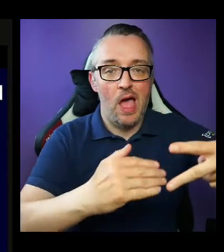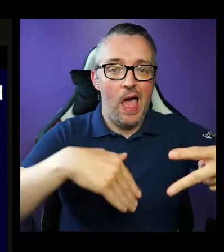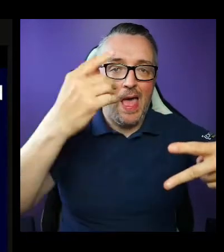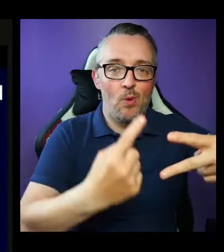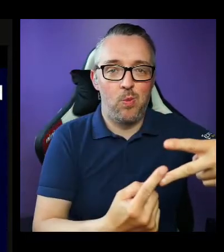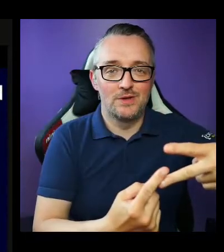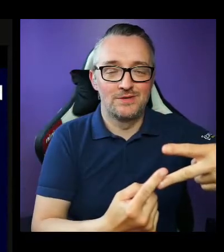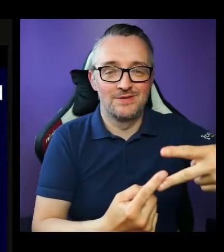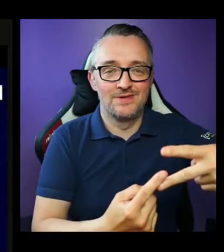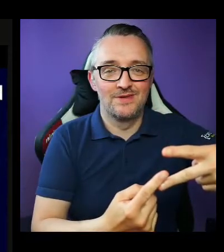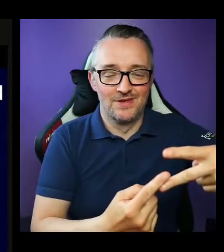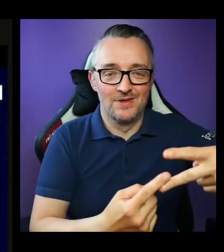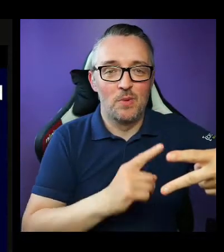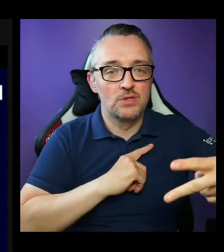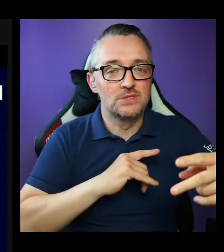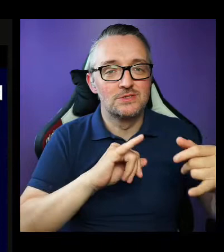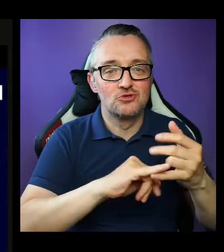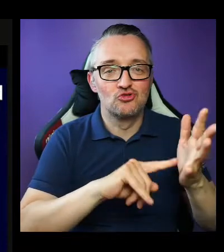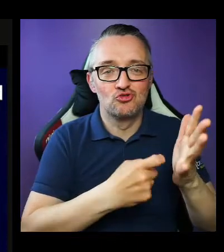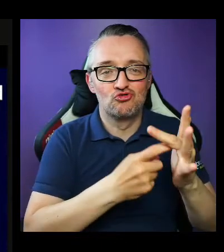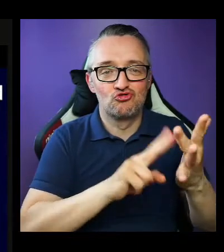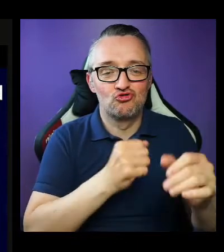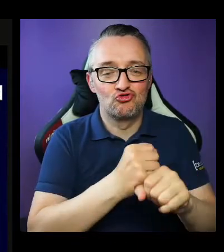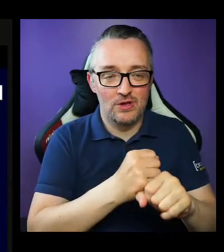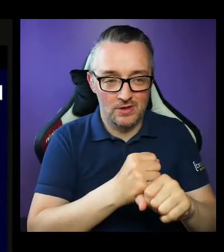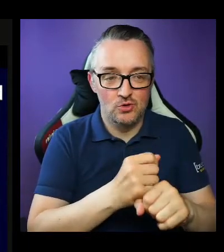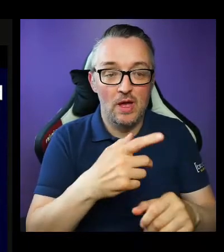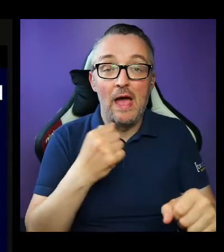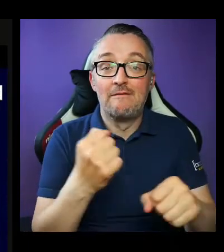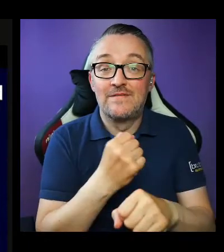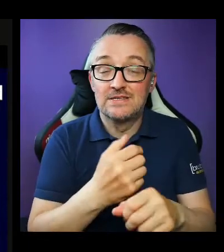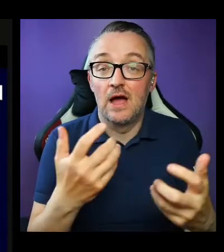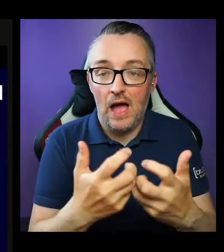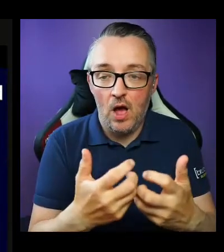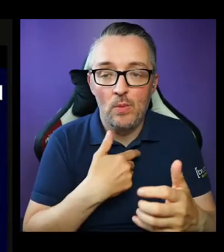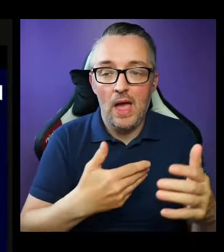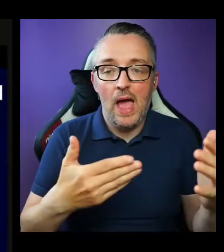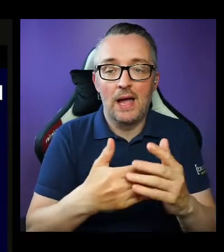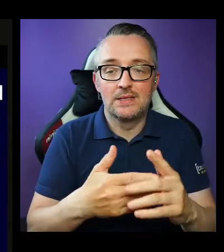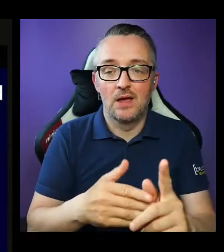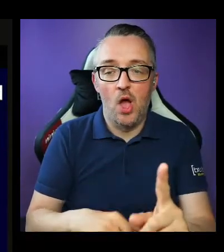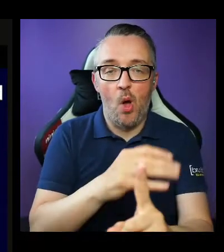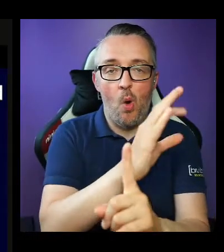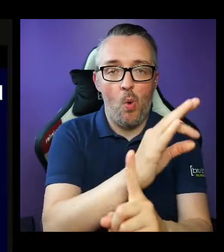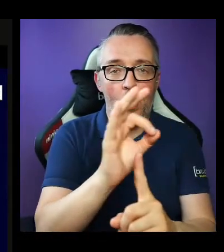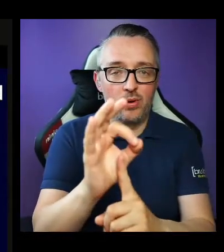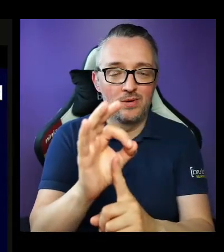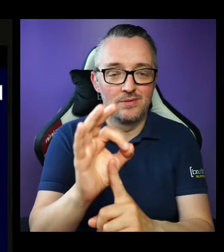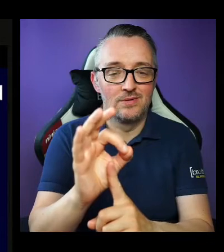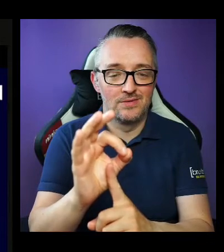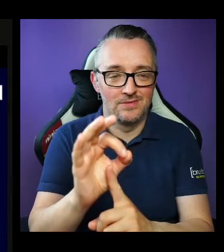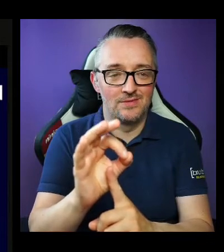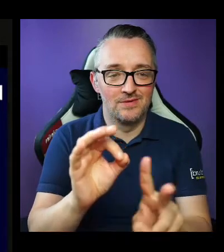1,500. So to fix this, what we've done was to add zeros in front of those numbers, so